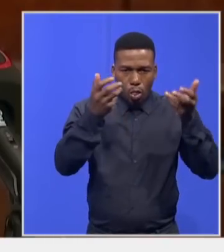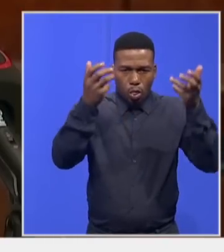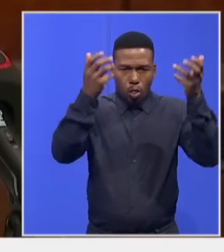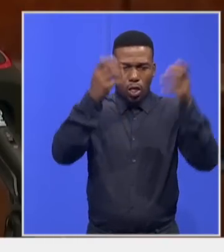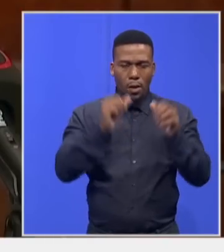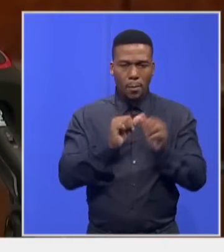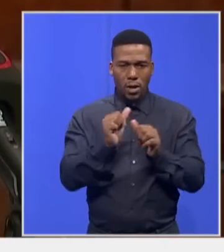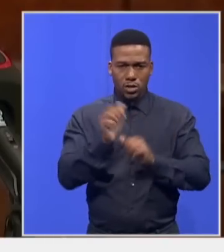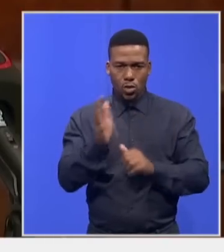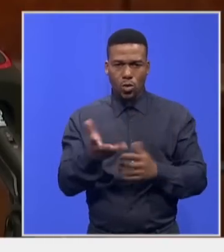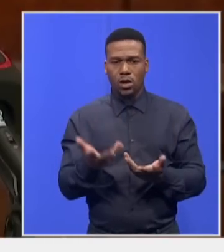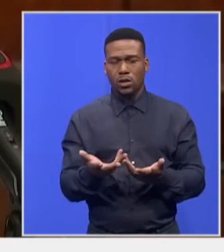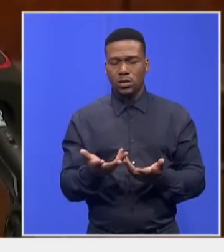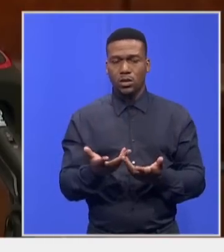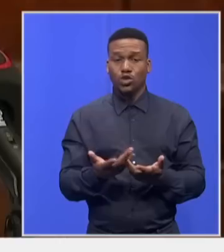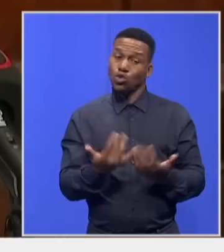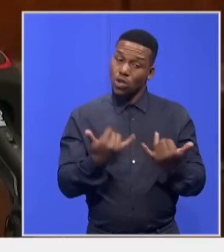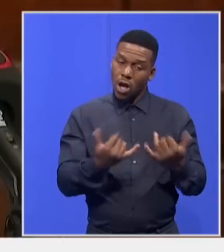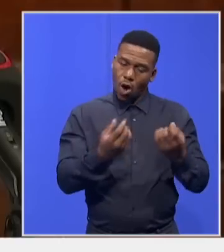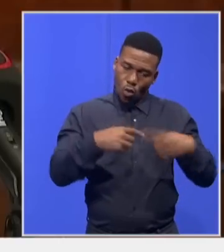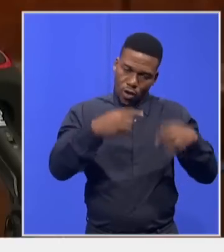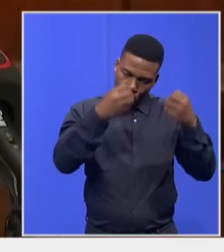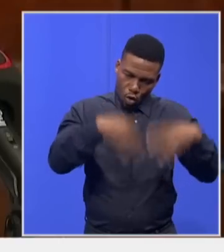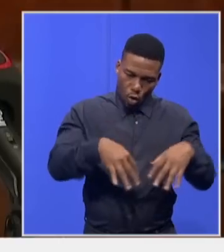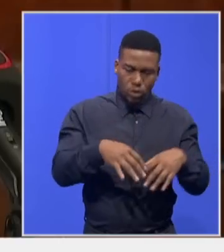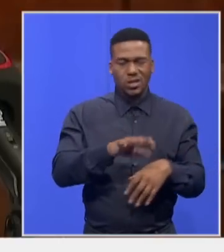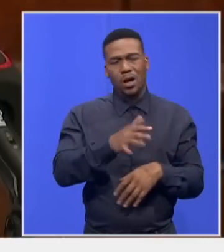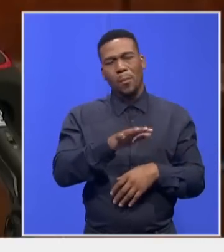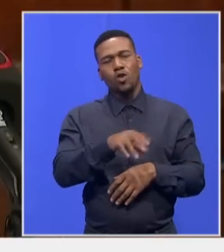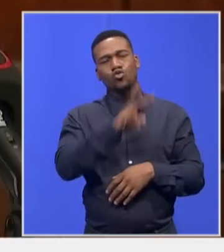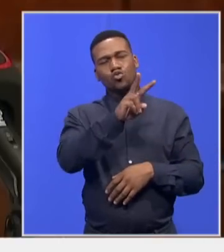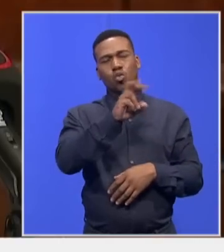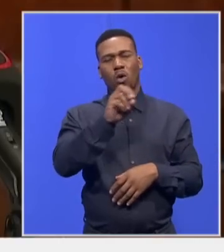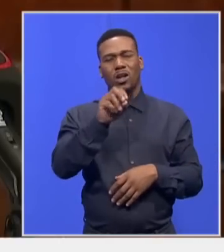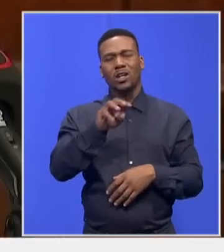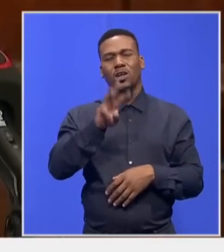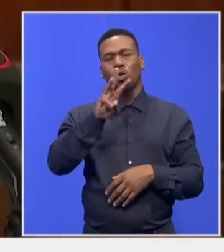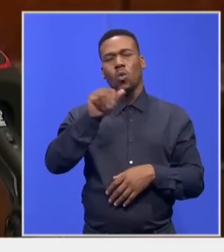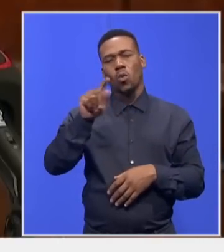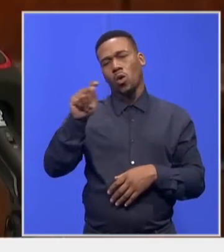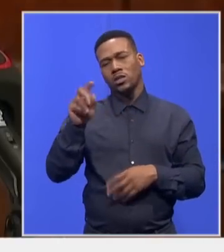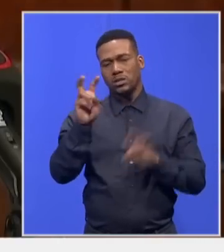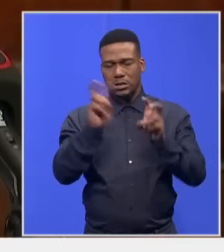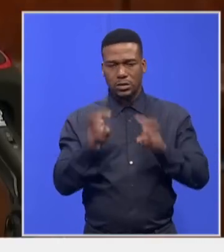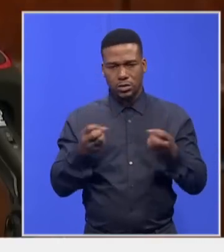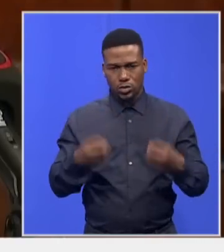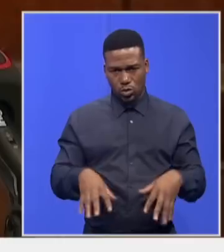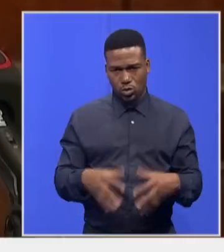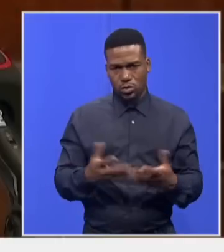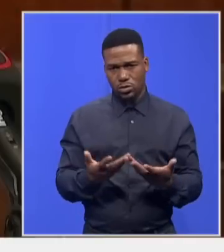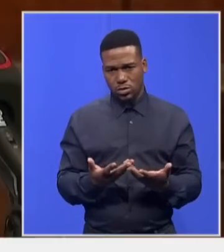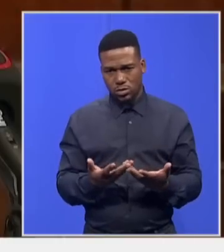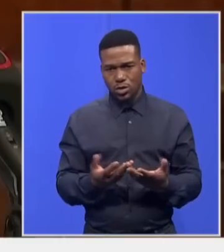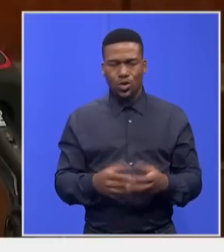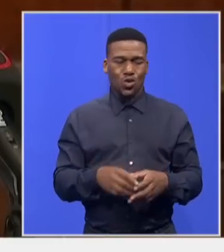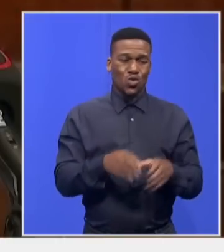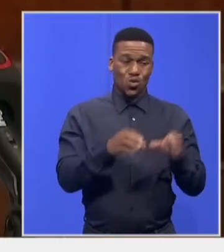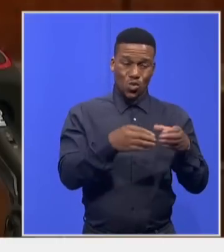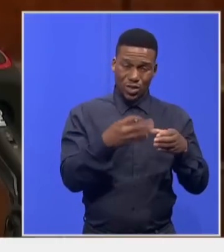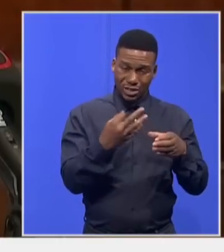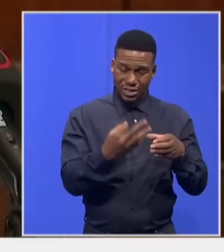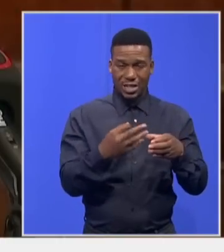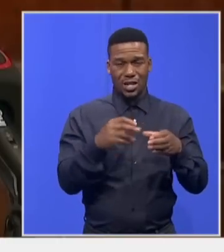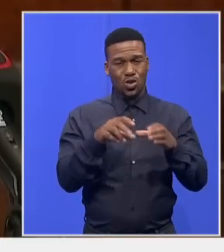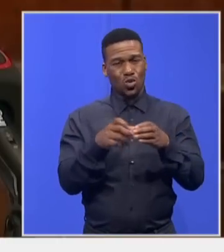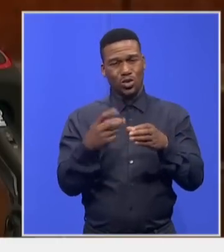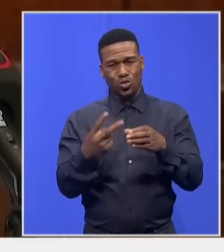about 200 megawatts. Unit 2, they have to slow down the car by about 100 megawatts. Unit 3, they have to slow down